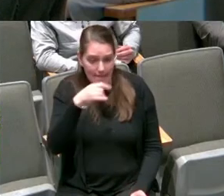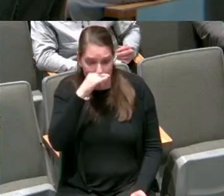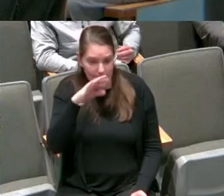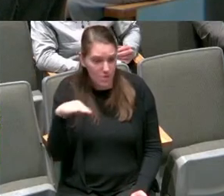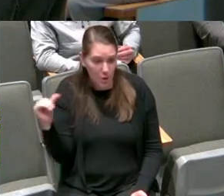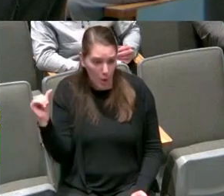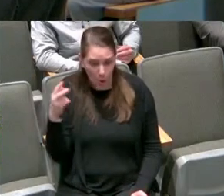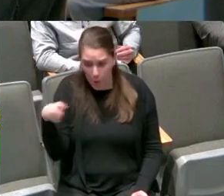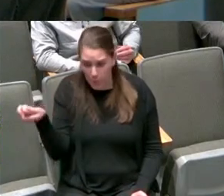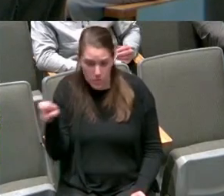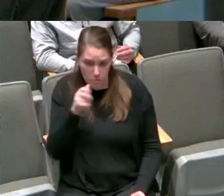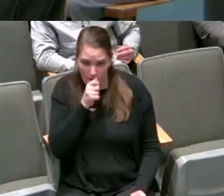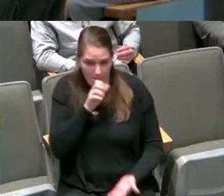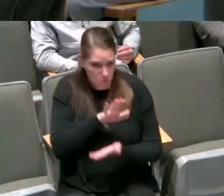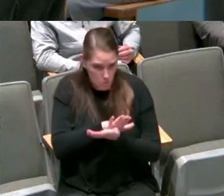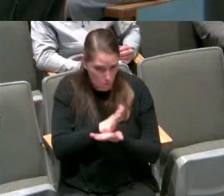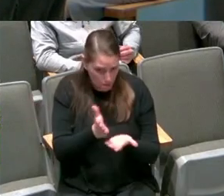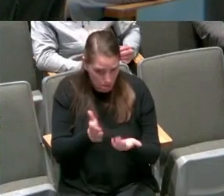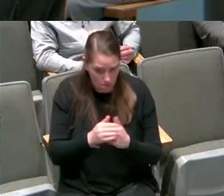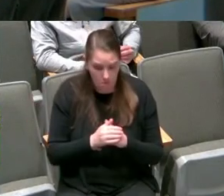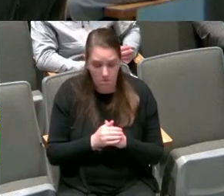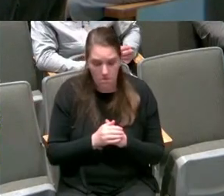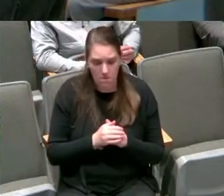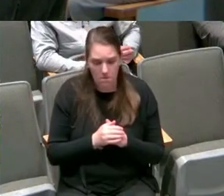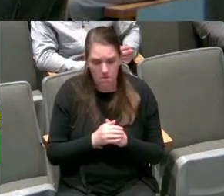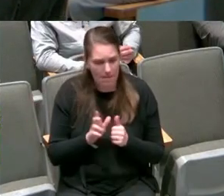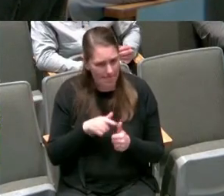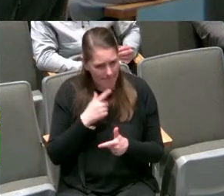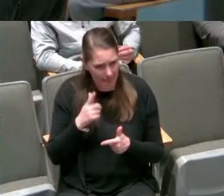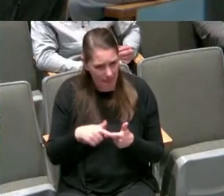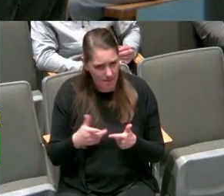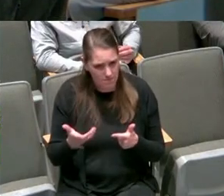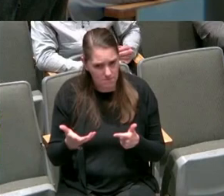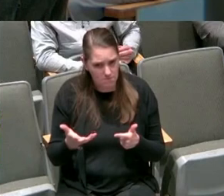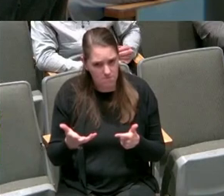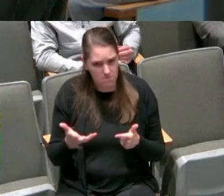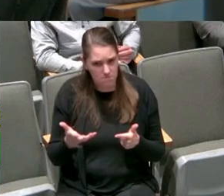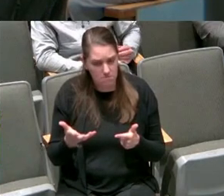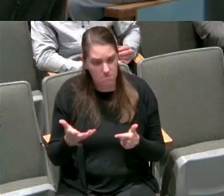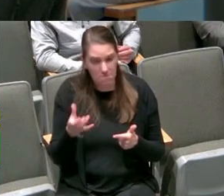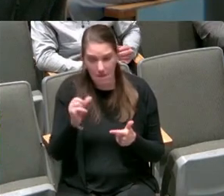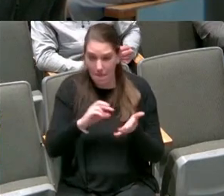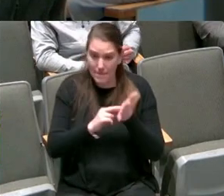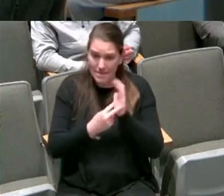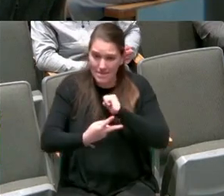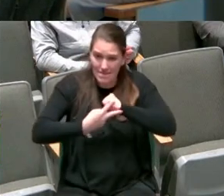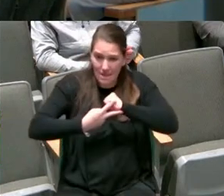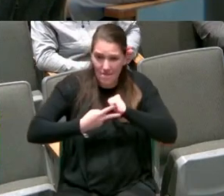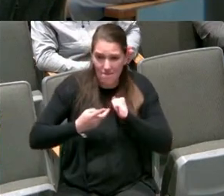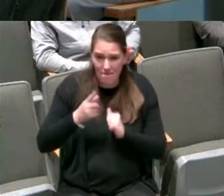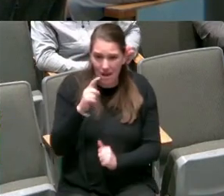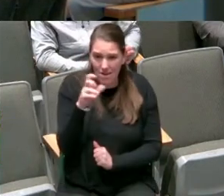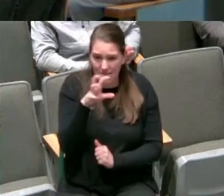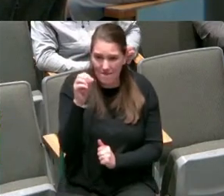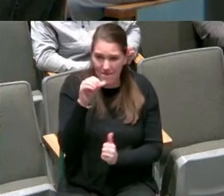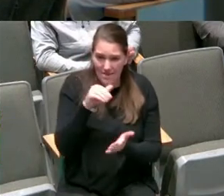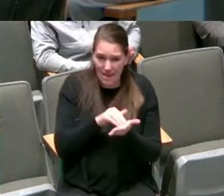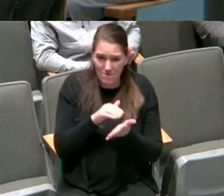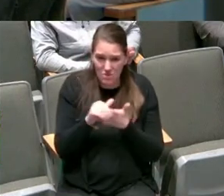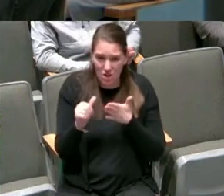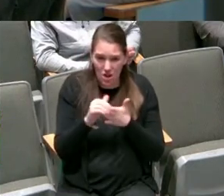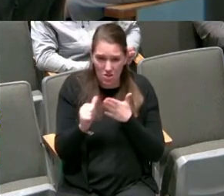to private school then that's uh Savings of like 150 000